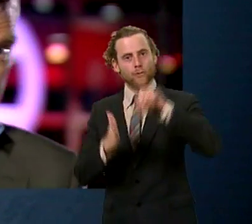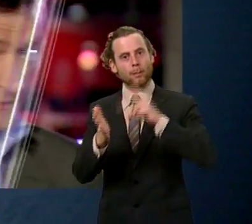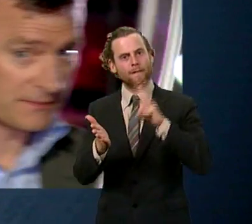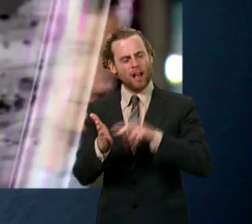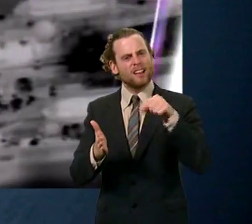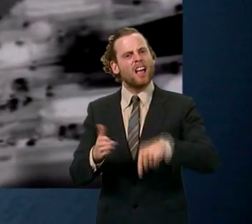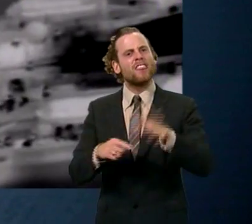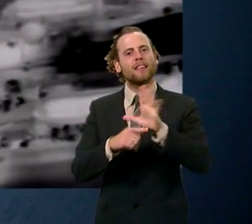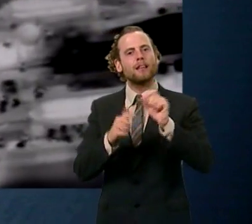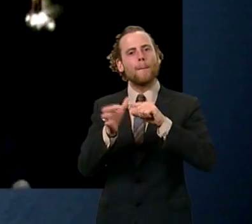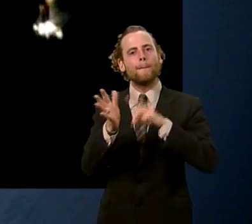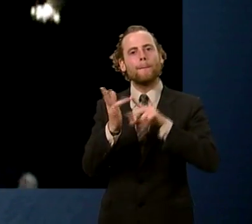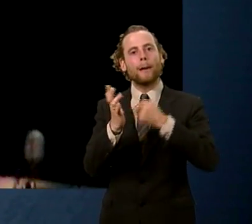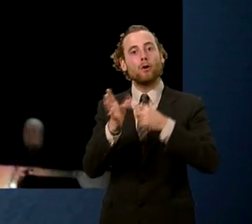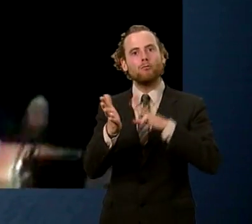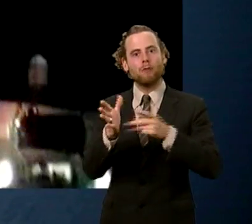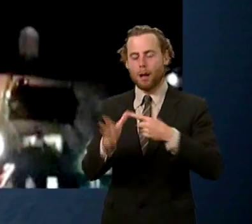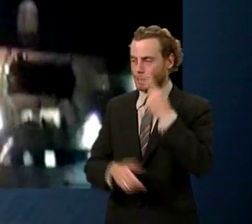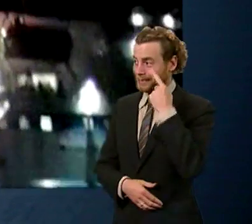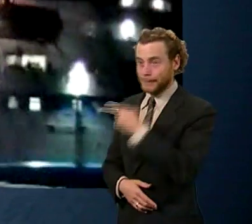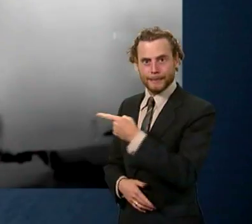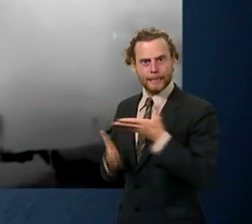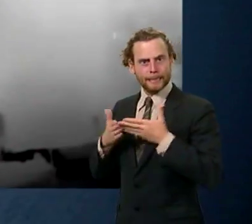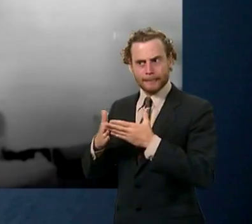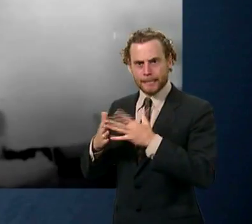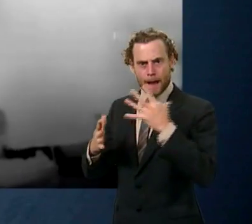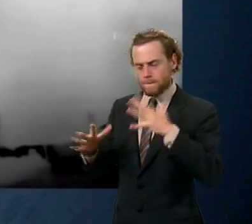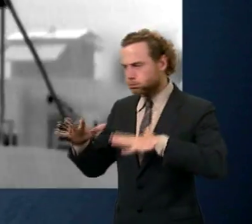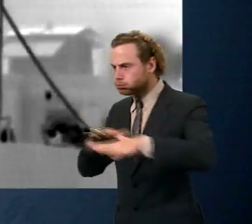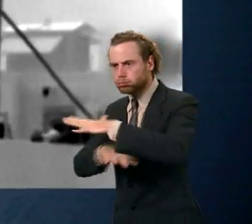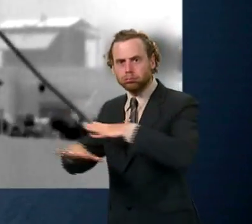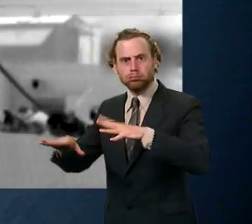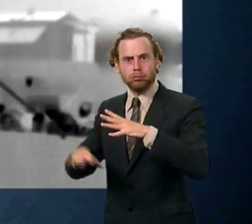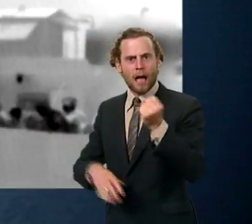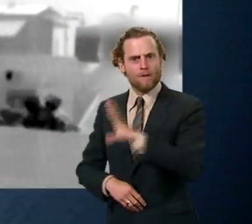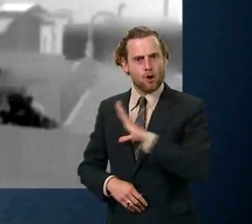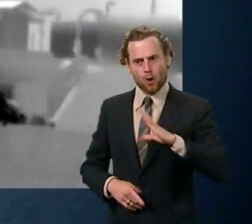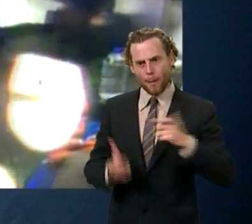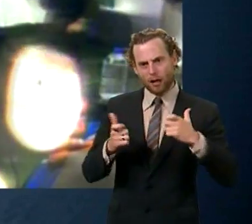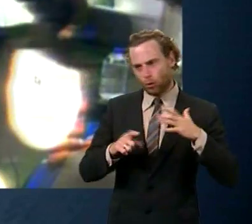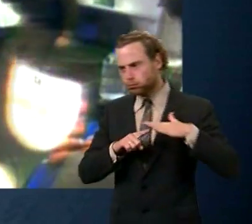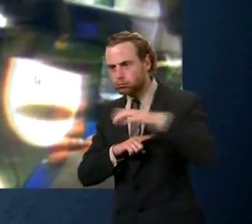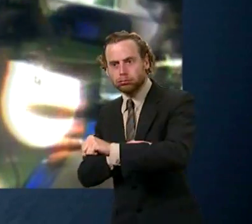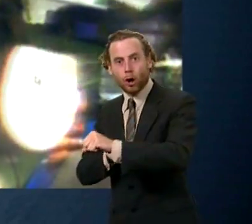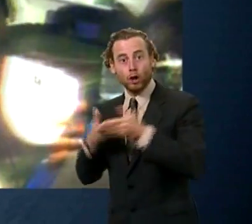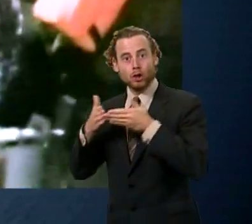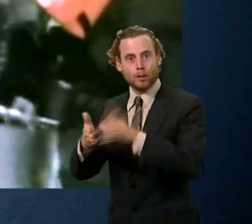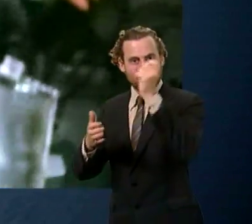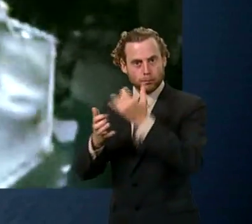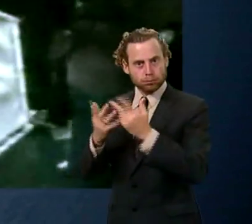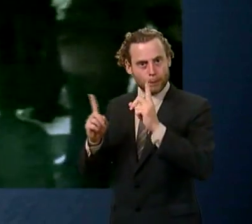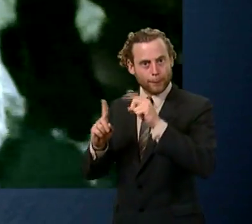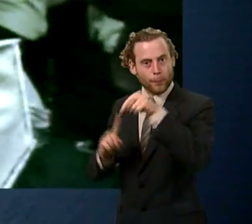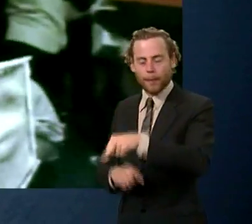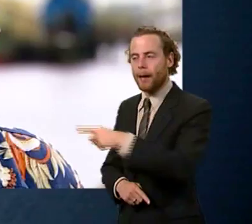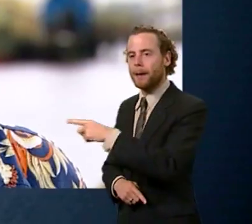Panorama. Drama on the high seas. Commandos storm a ship with hundreds of passengers on board. Dead bodies